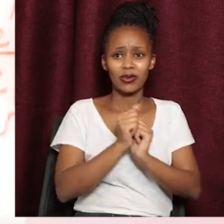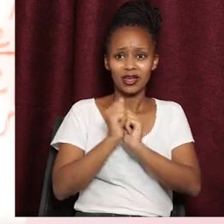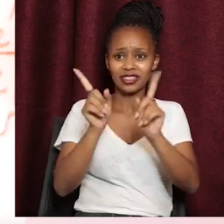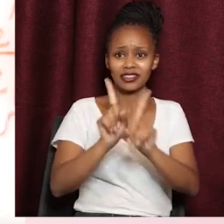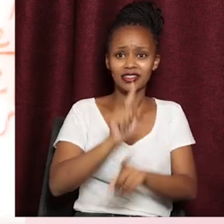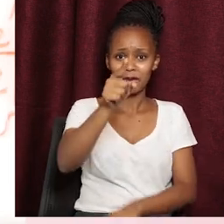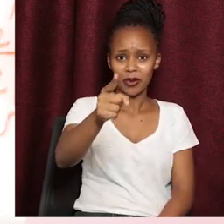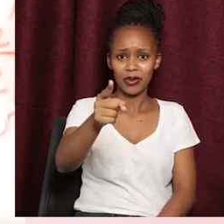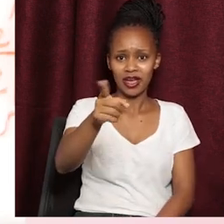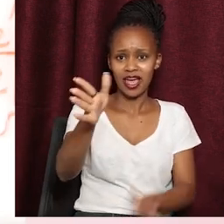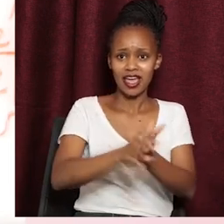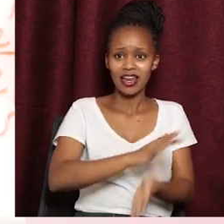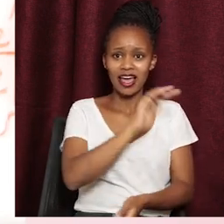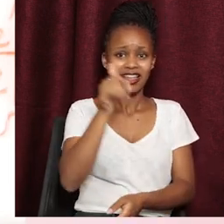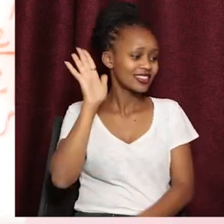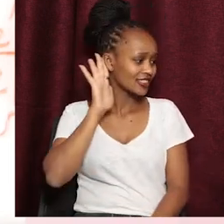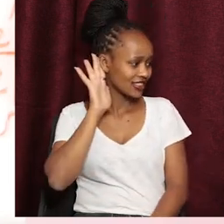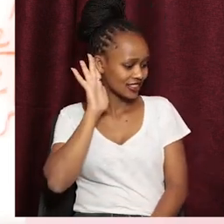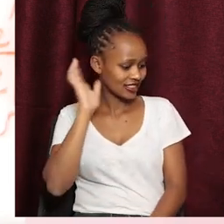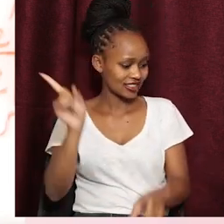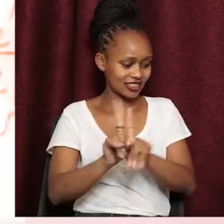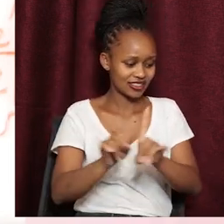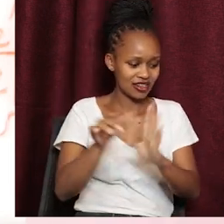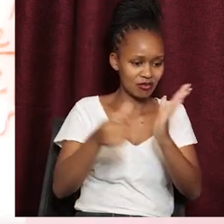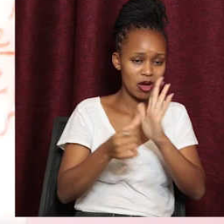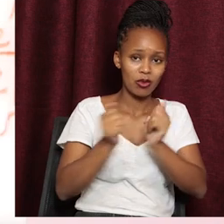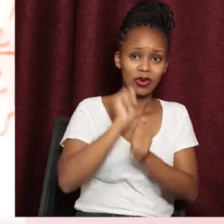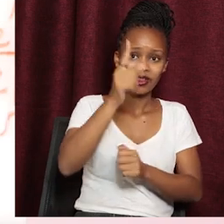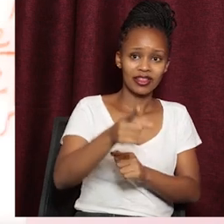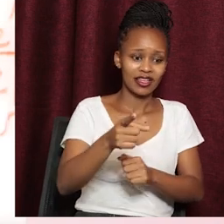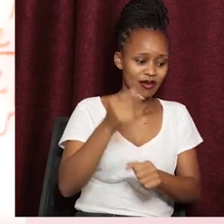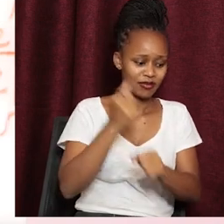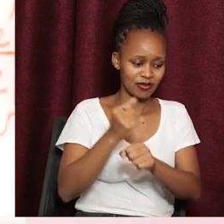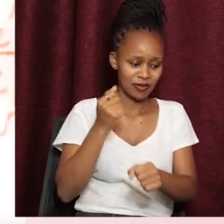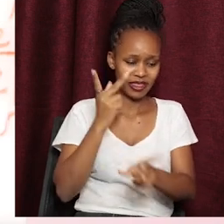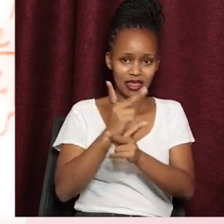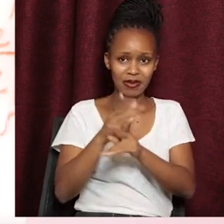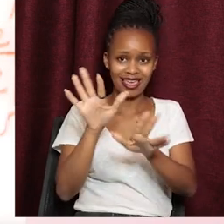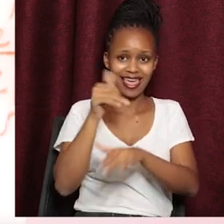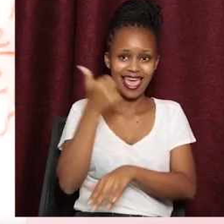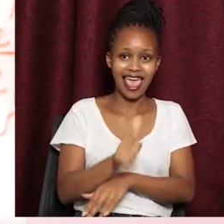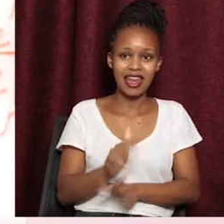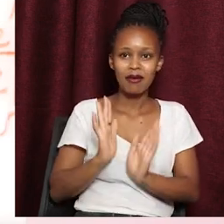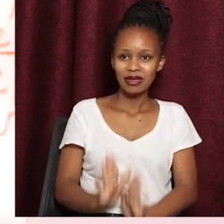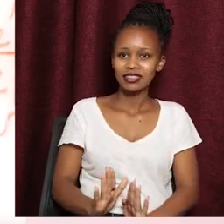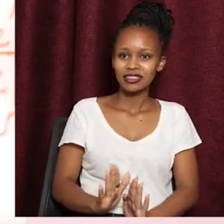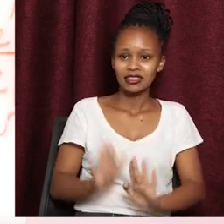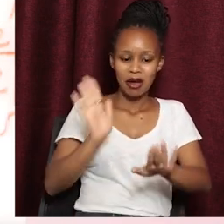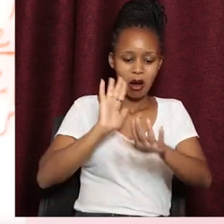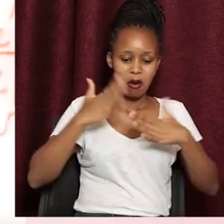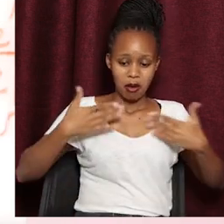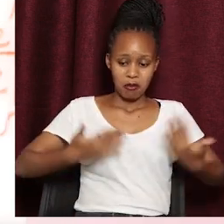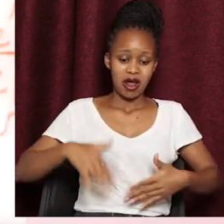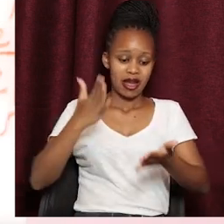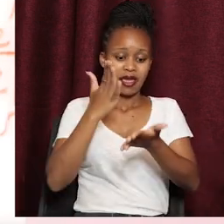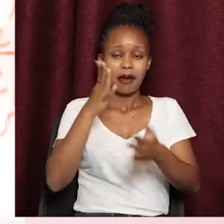of you listening to me, I have no problem with you insuring any of your body parts. I have no problem. But my question is